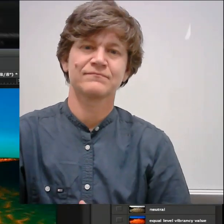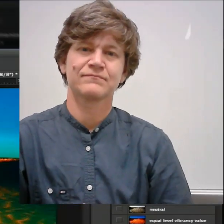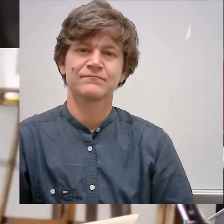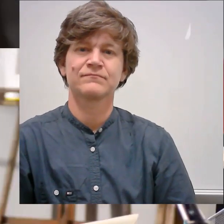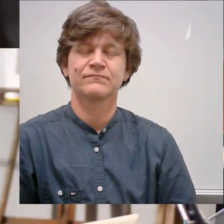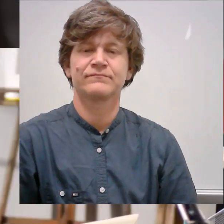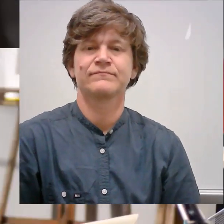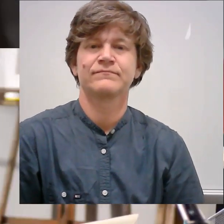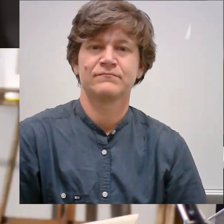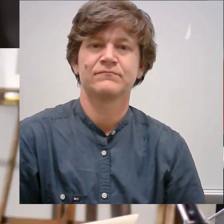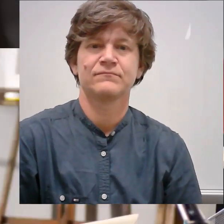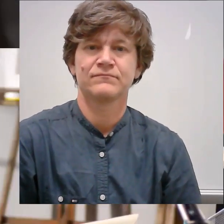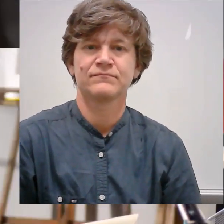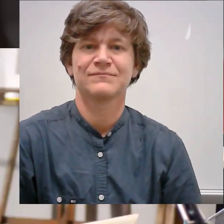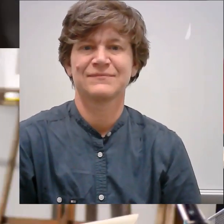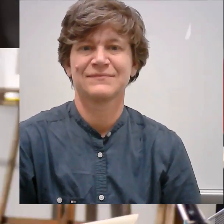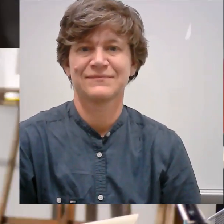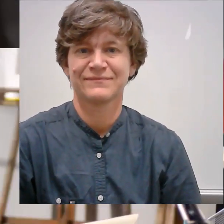image.